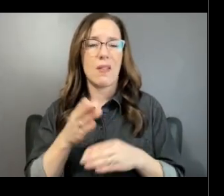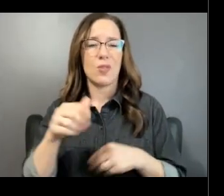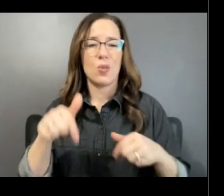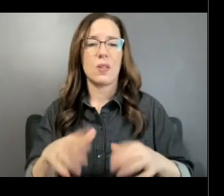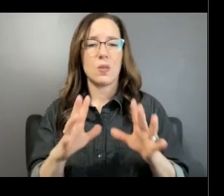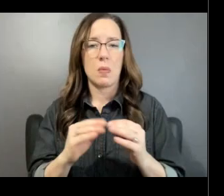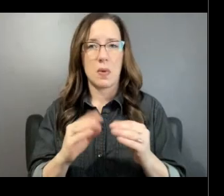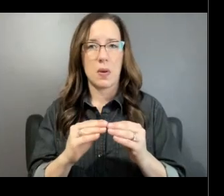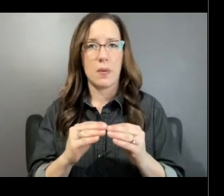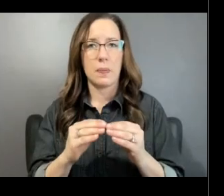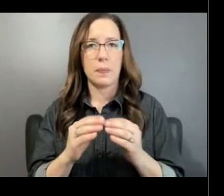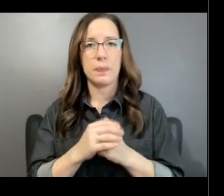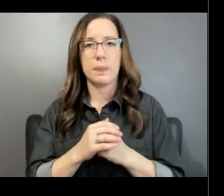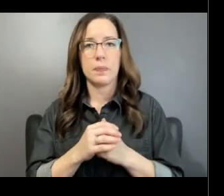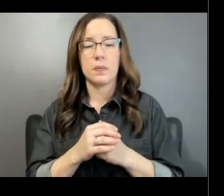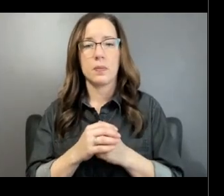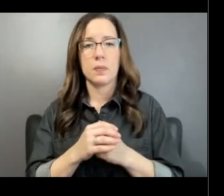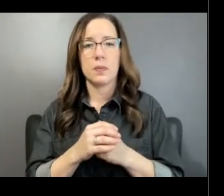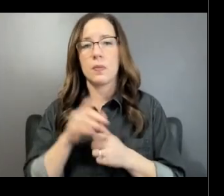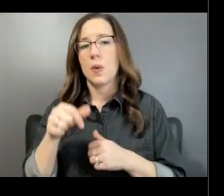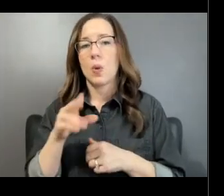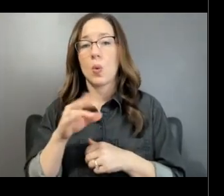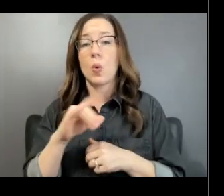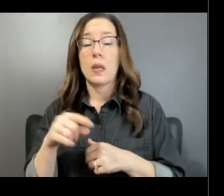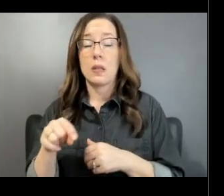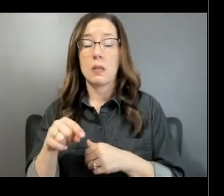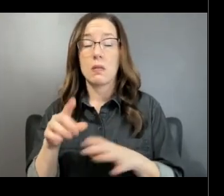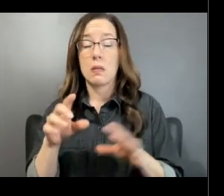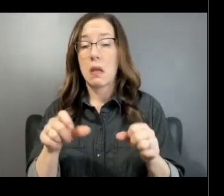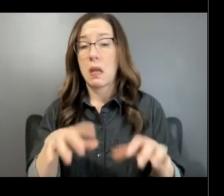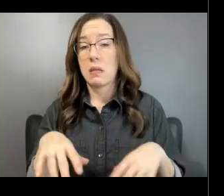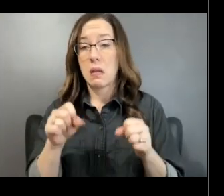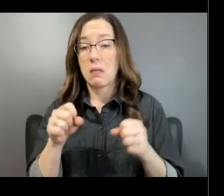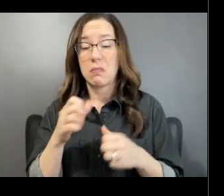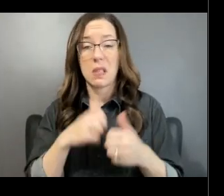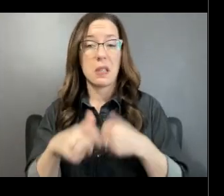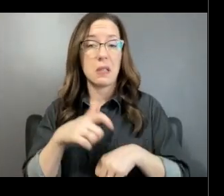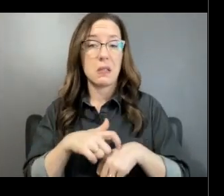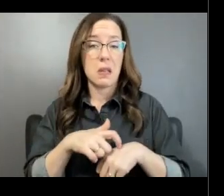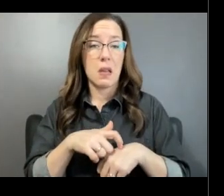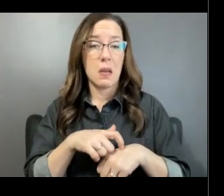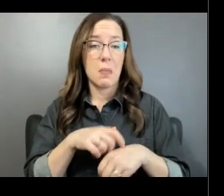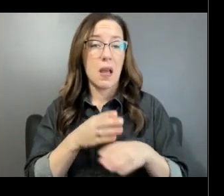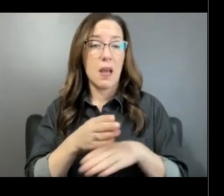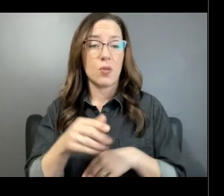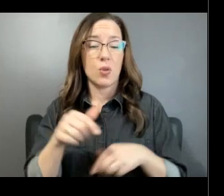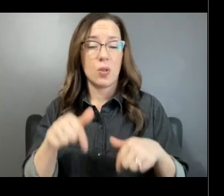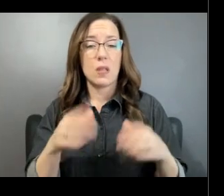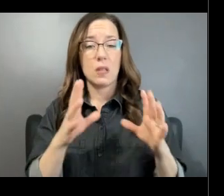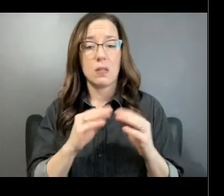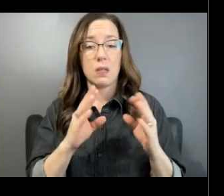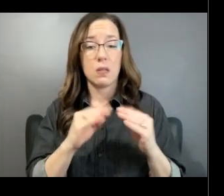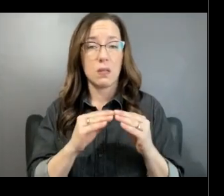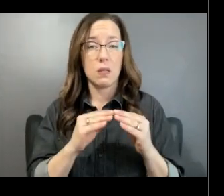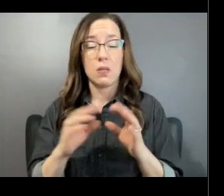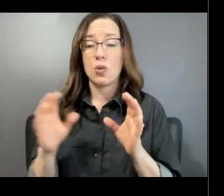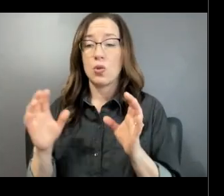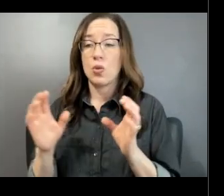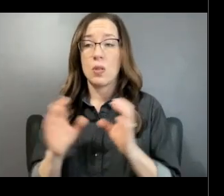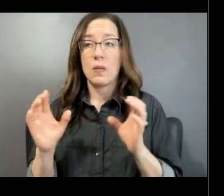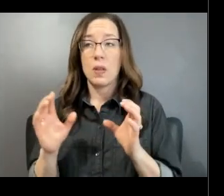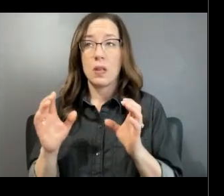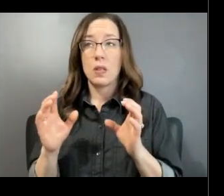webinar. Quizzes may be taken anytime following the training event, and certificates